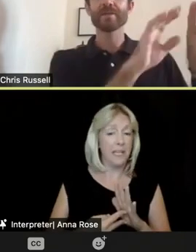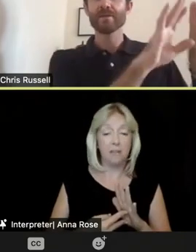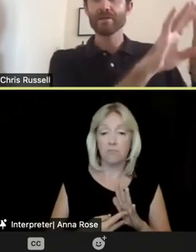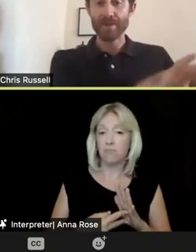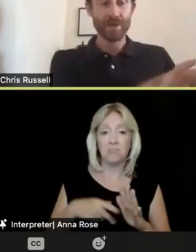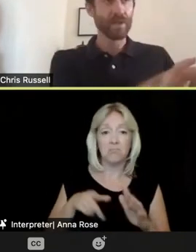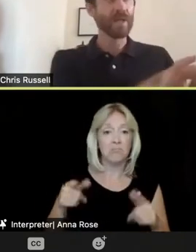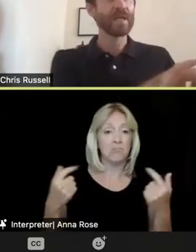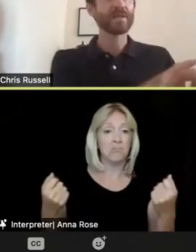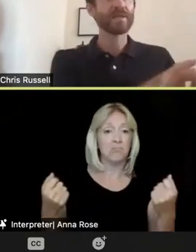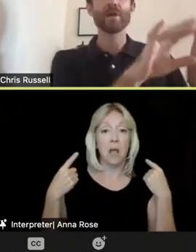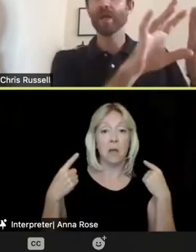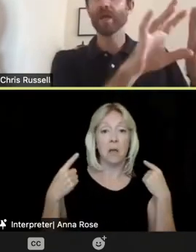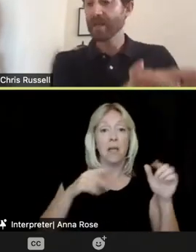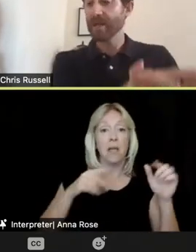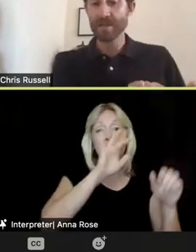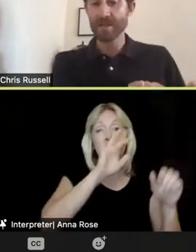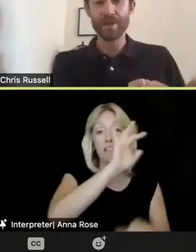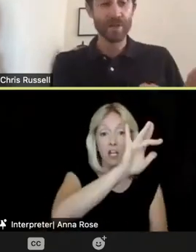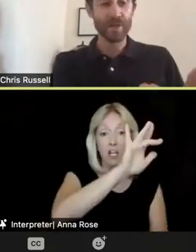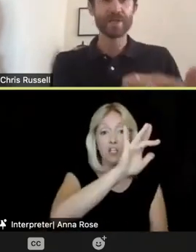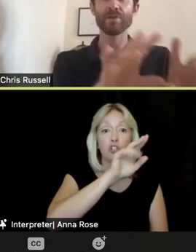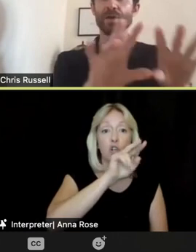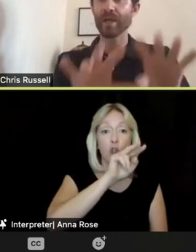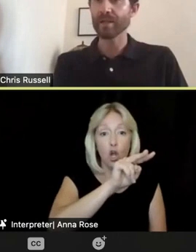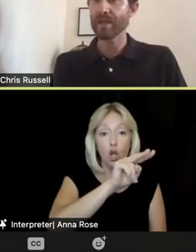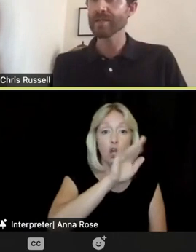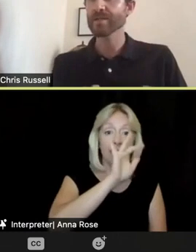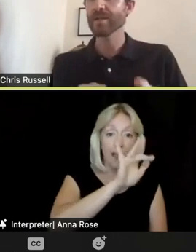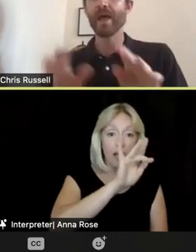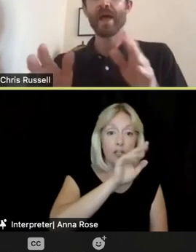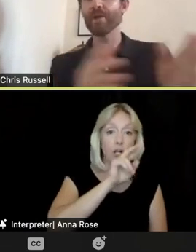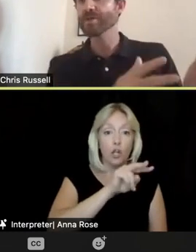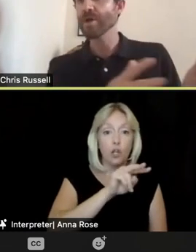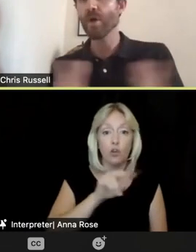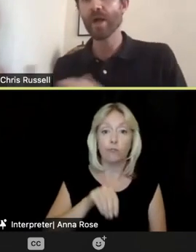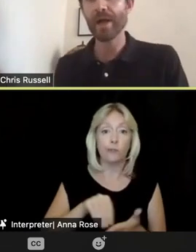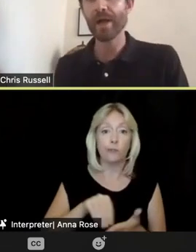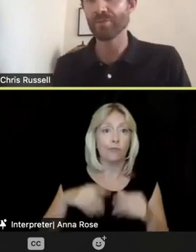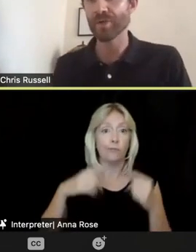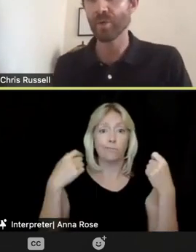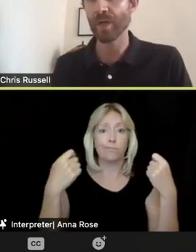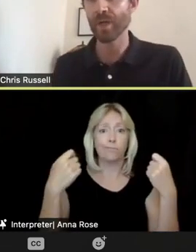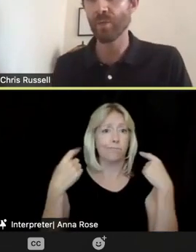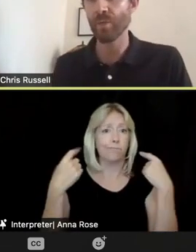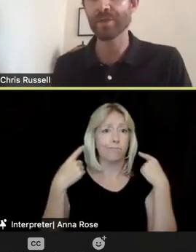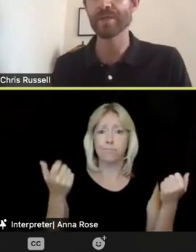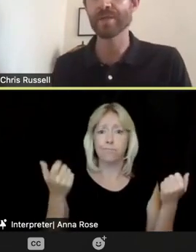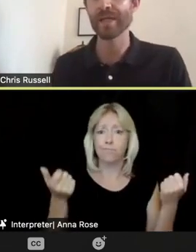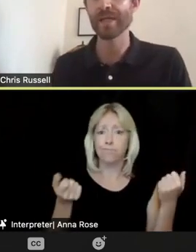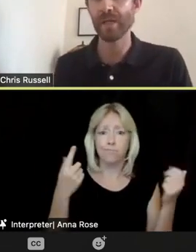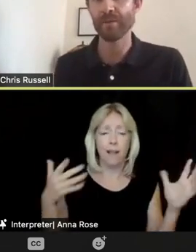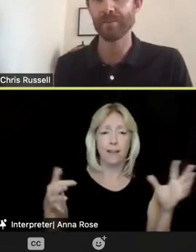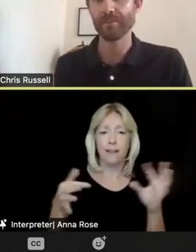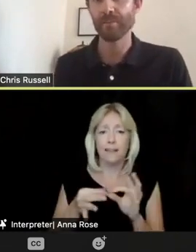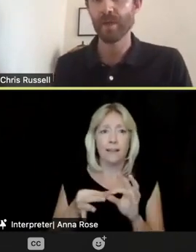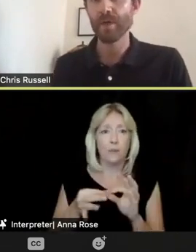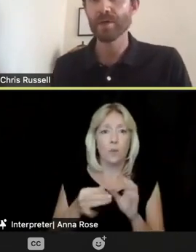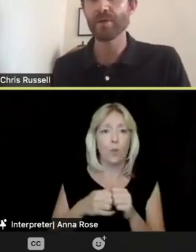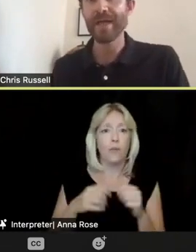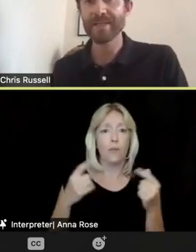saying is touching this, looking at this, touching this, looking at this, and there's no connection between what those things